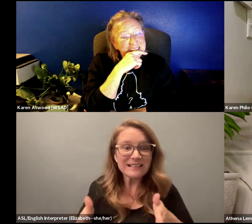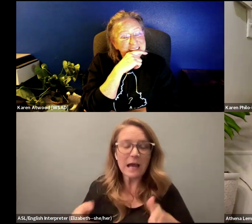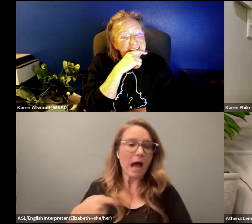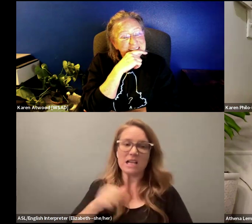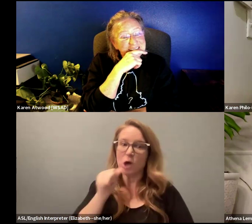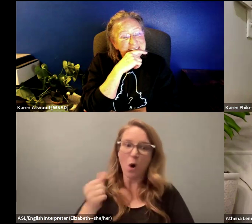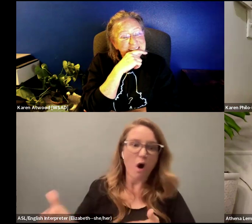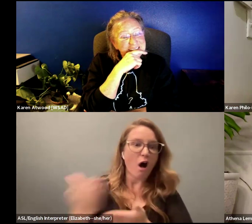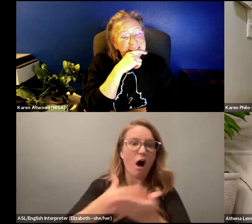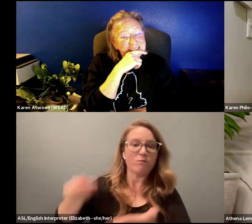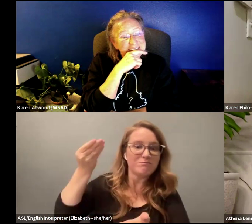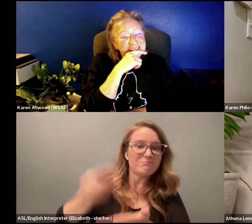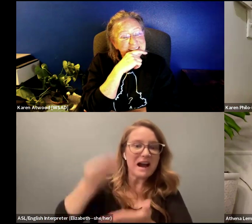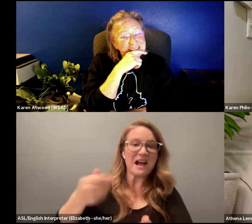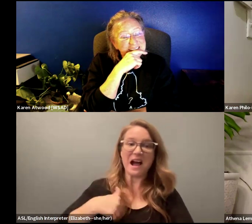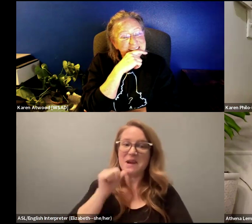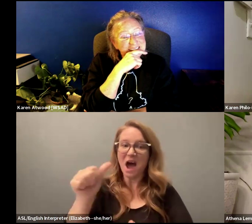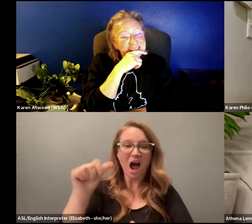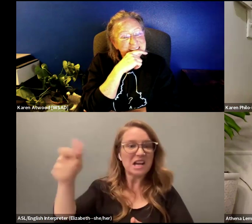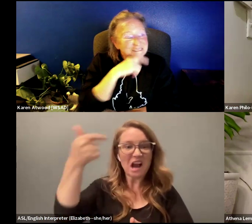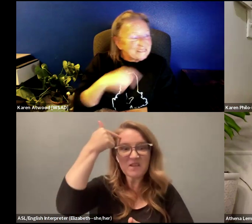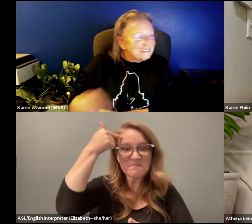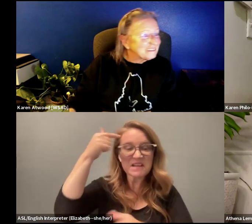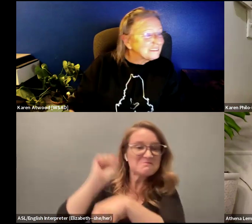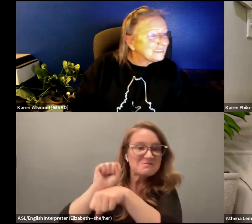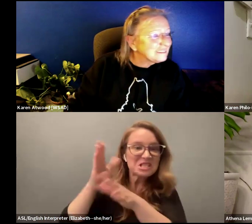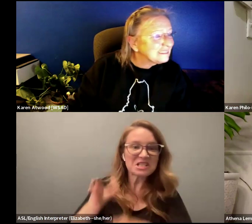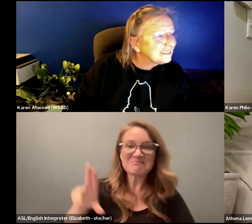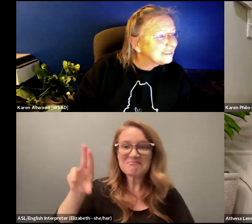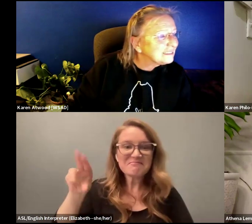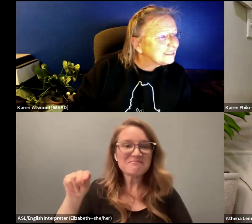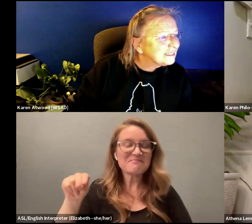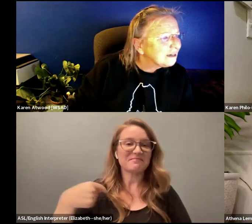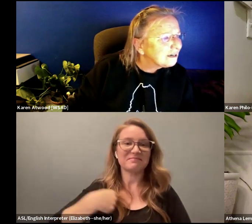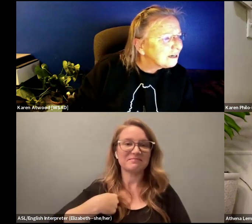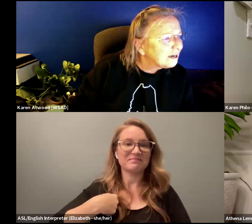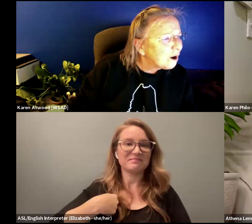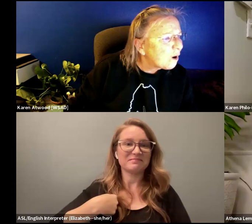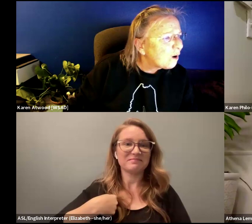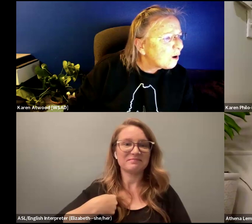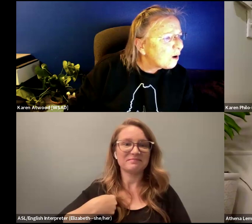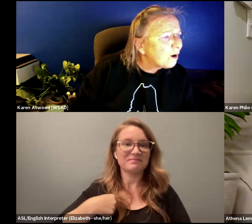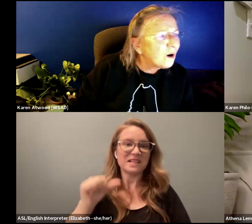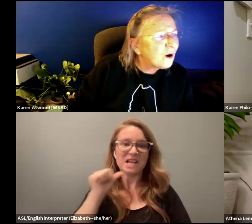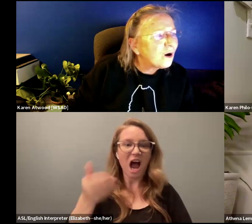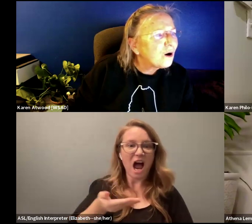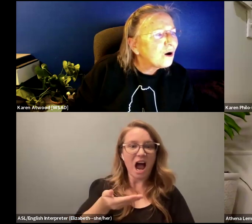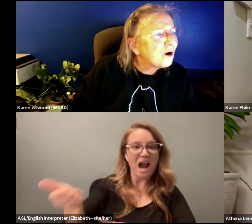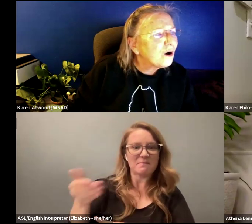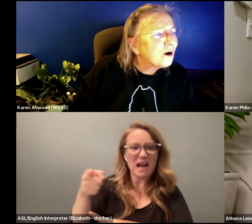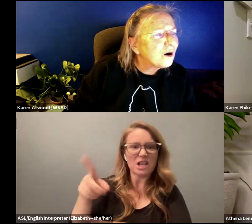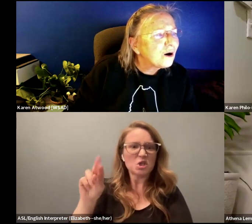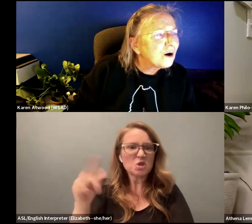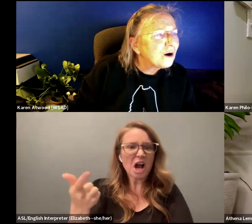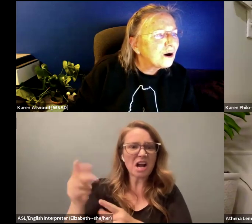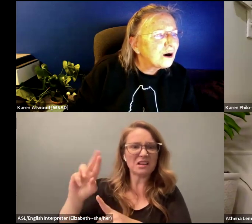lot of money. I am not a government shill, or hired by the drug